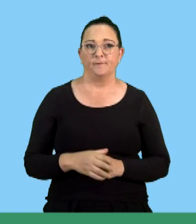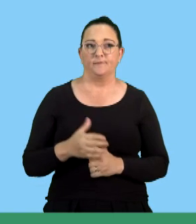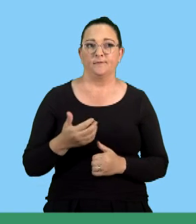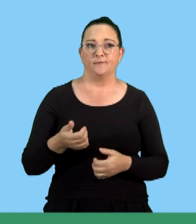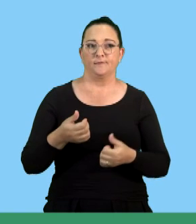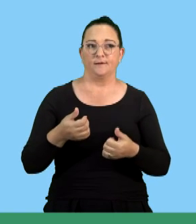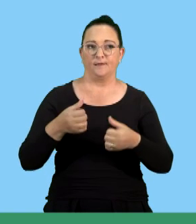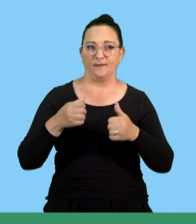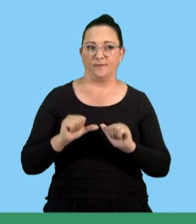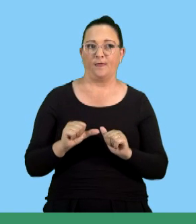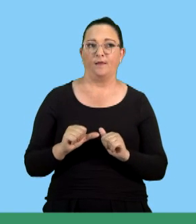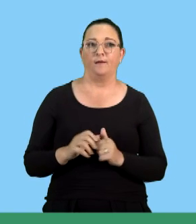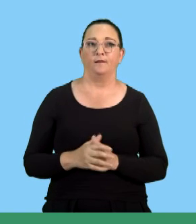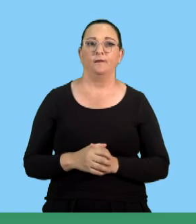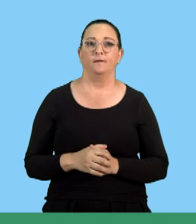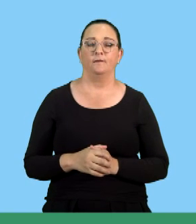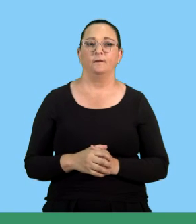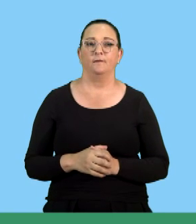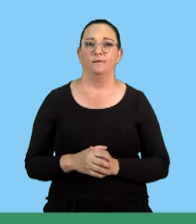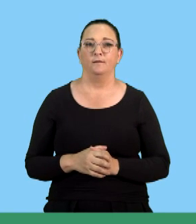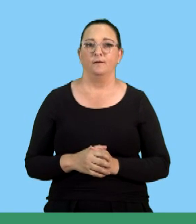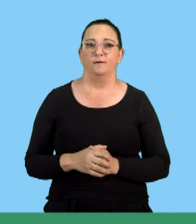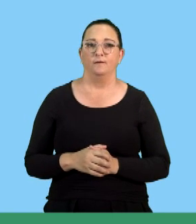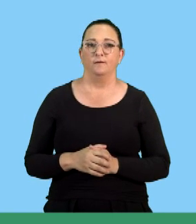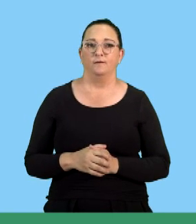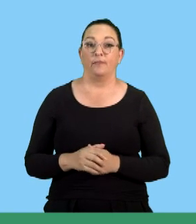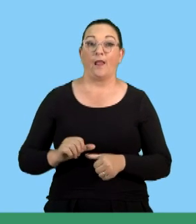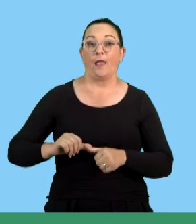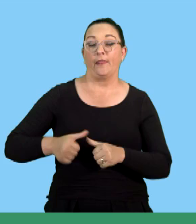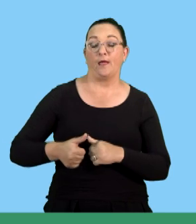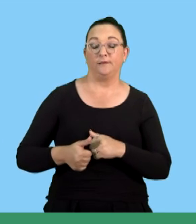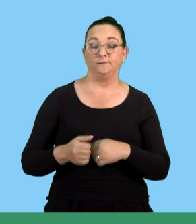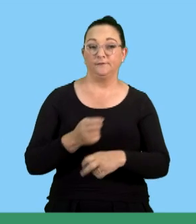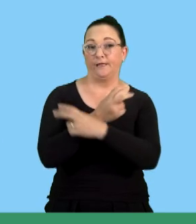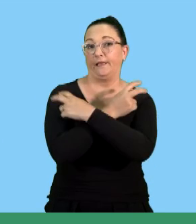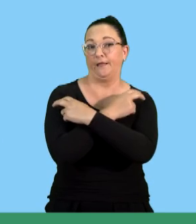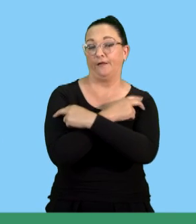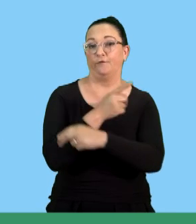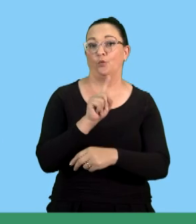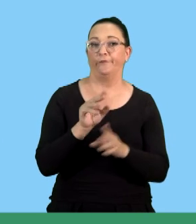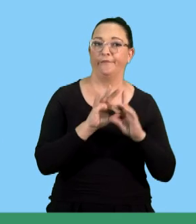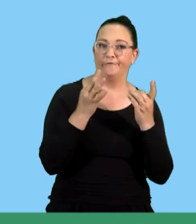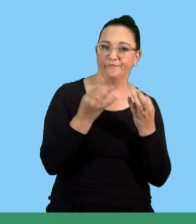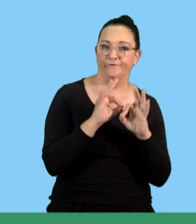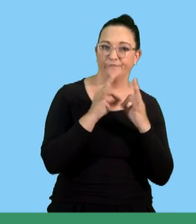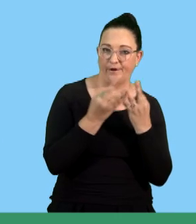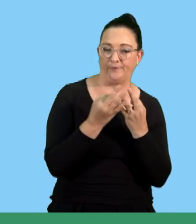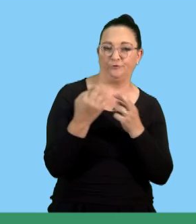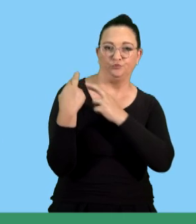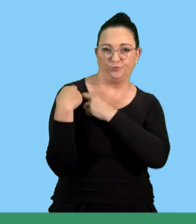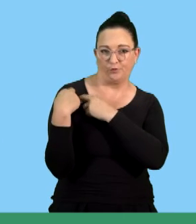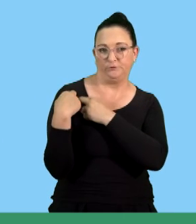to the last type of leave, or not even last. It says here, it's a family responsibility